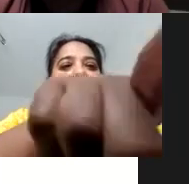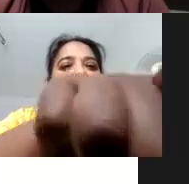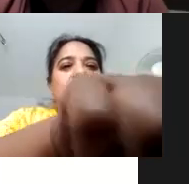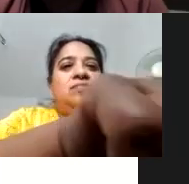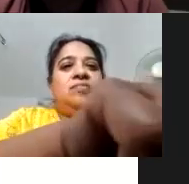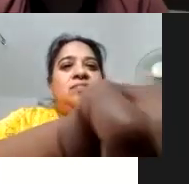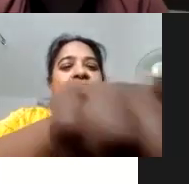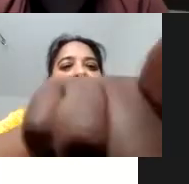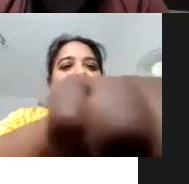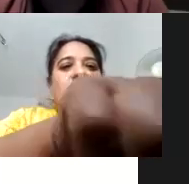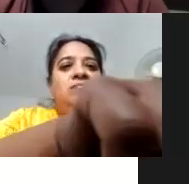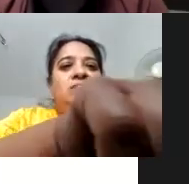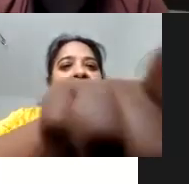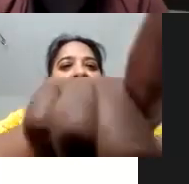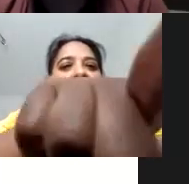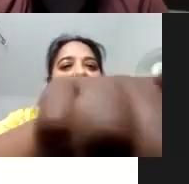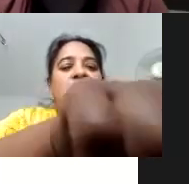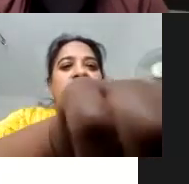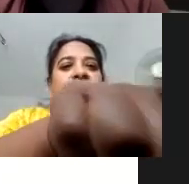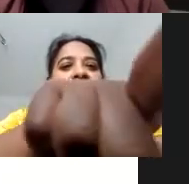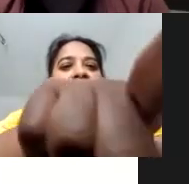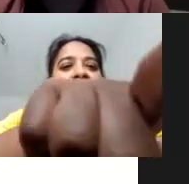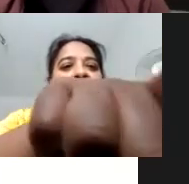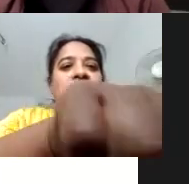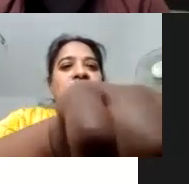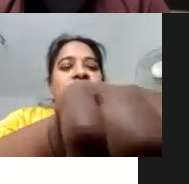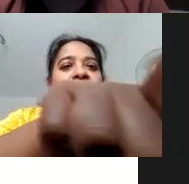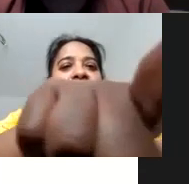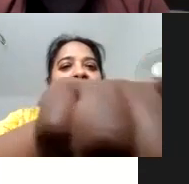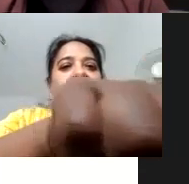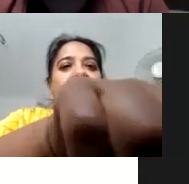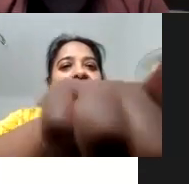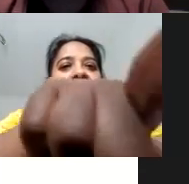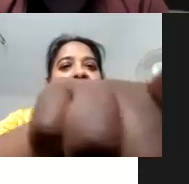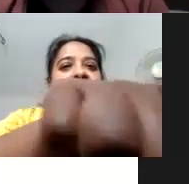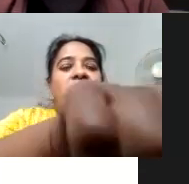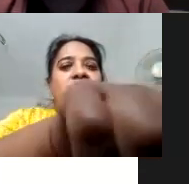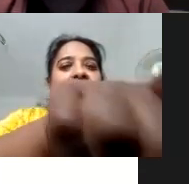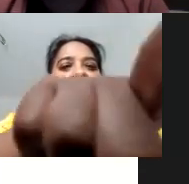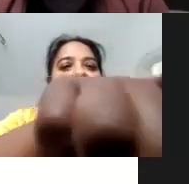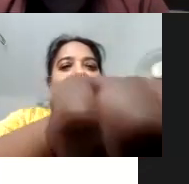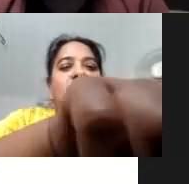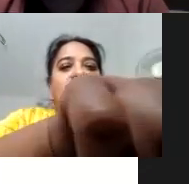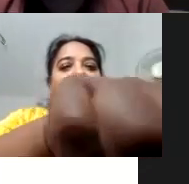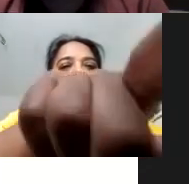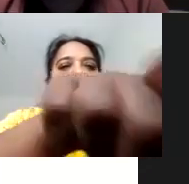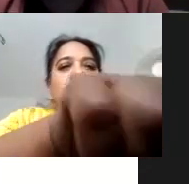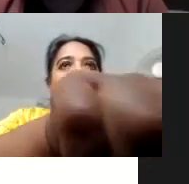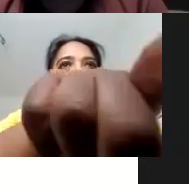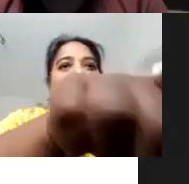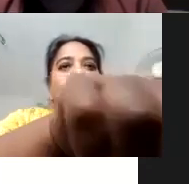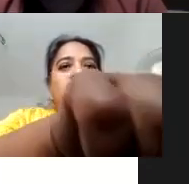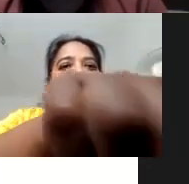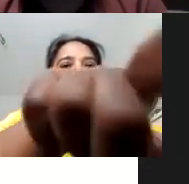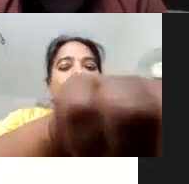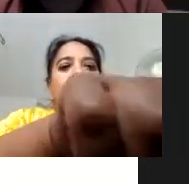should lead by example. I think you've got Hector and Zita on here tonight. There's yourself, Mohammed, who are tremendous role models in the